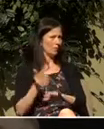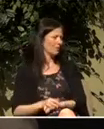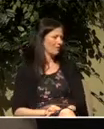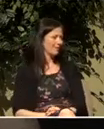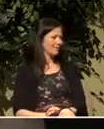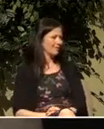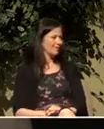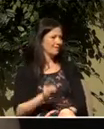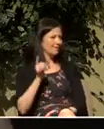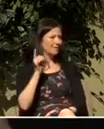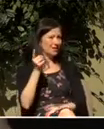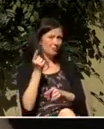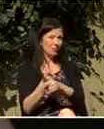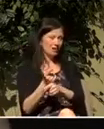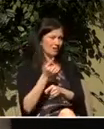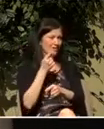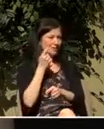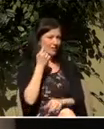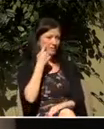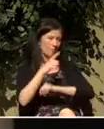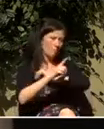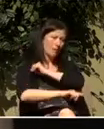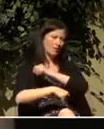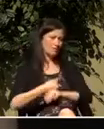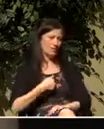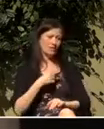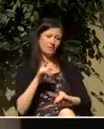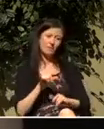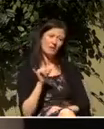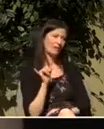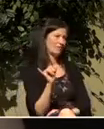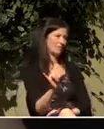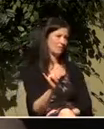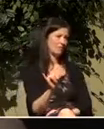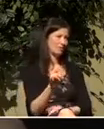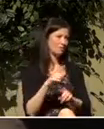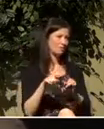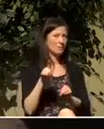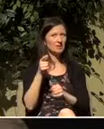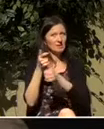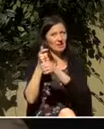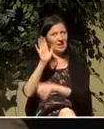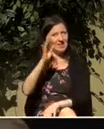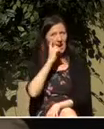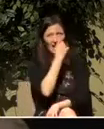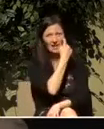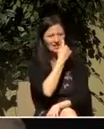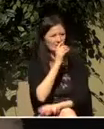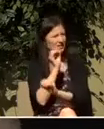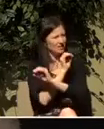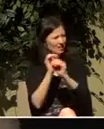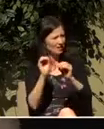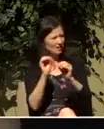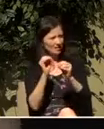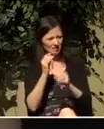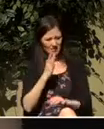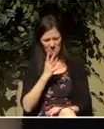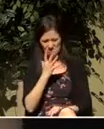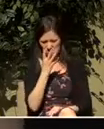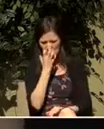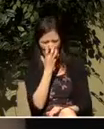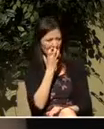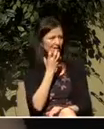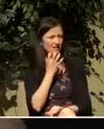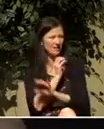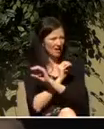have been right in condemning me forever. But there wasn't even any anger or hatred on his face.